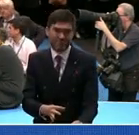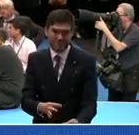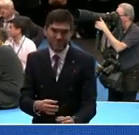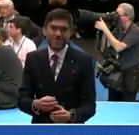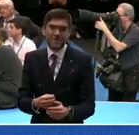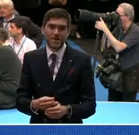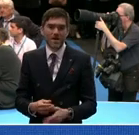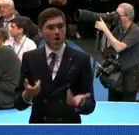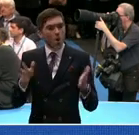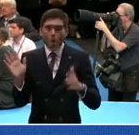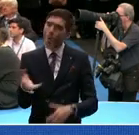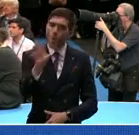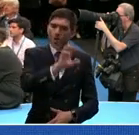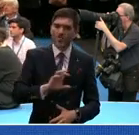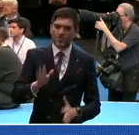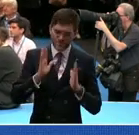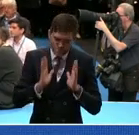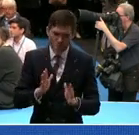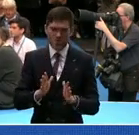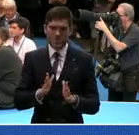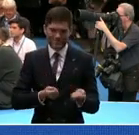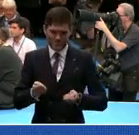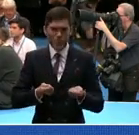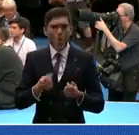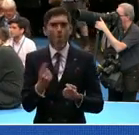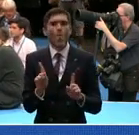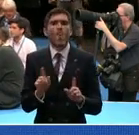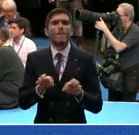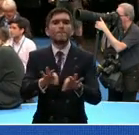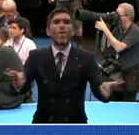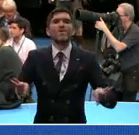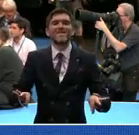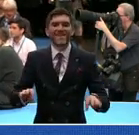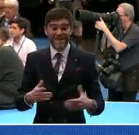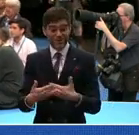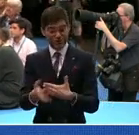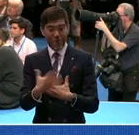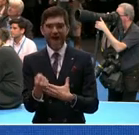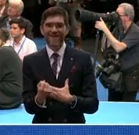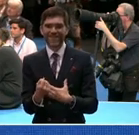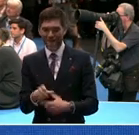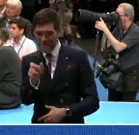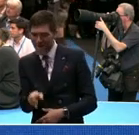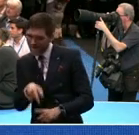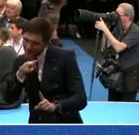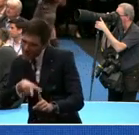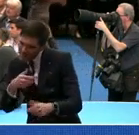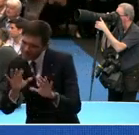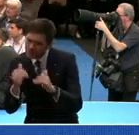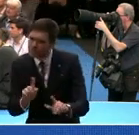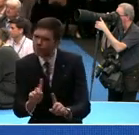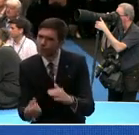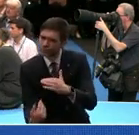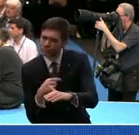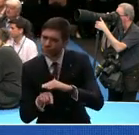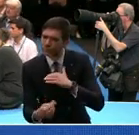All states have a responsibility to control their borders. For where there is a door, there must be a doorkeeper. What